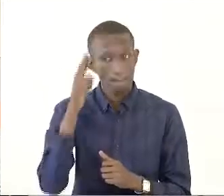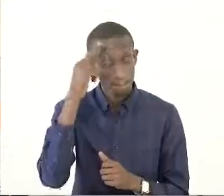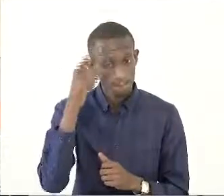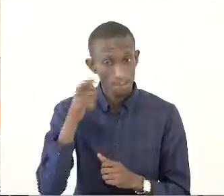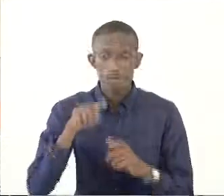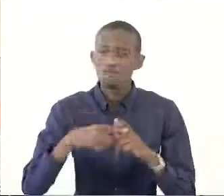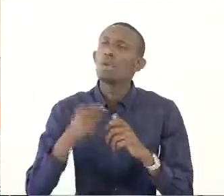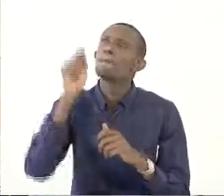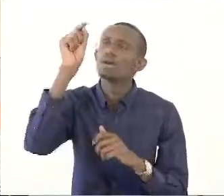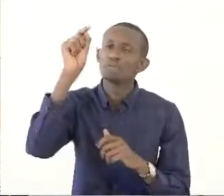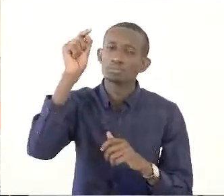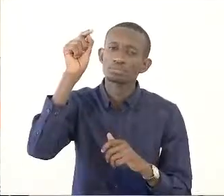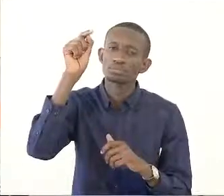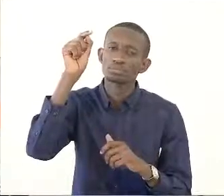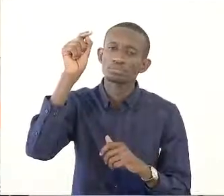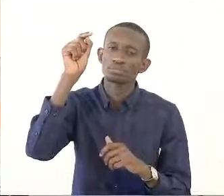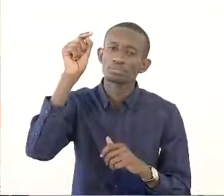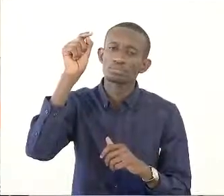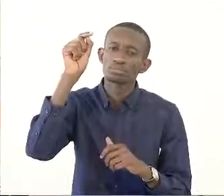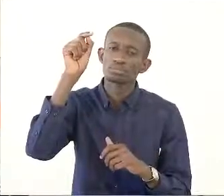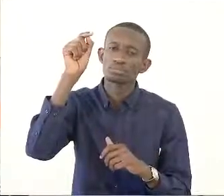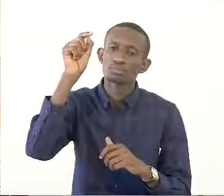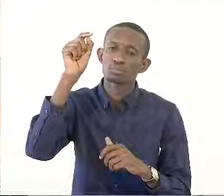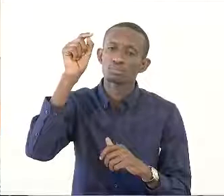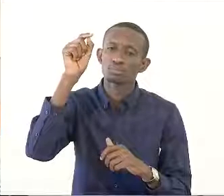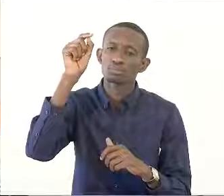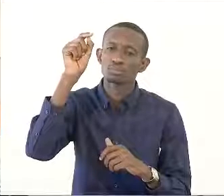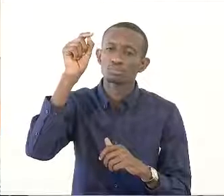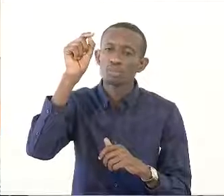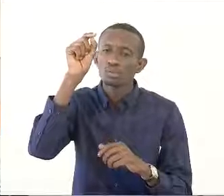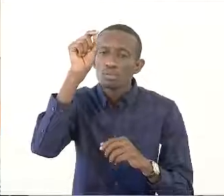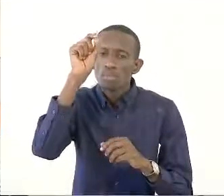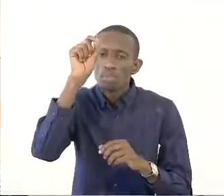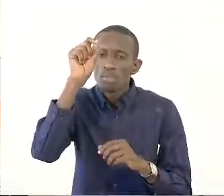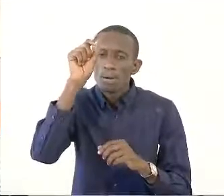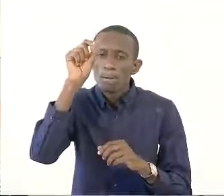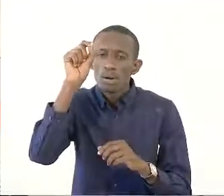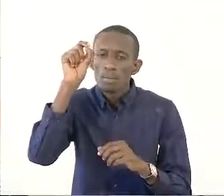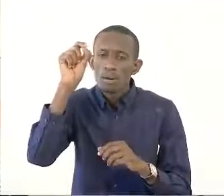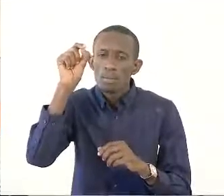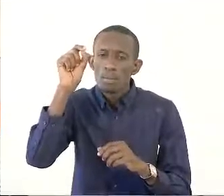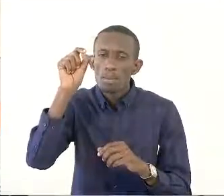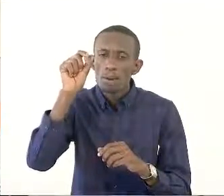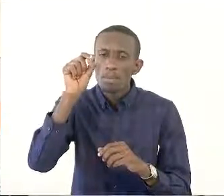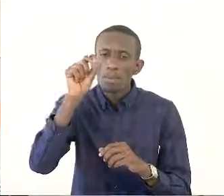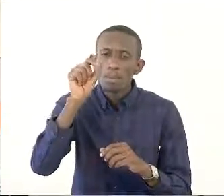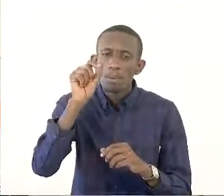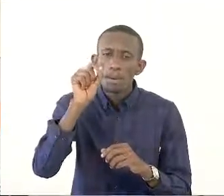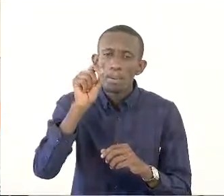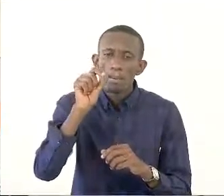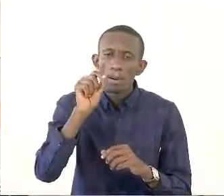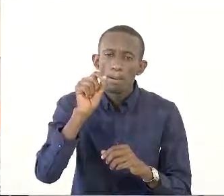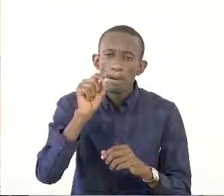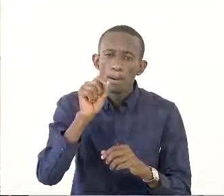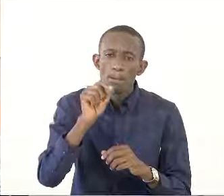from here. This is the origin, not the point that we have to put in our set. We come this way, like this,